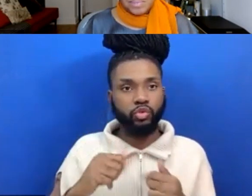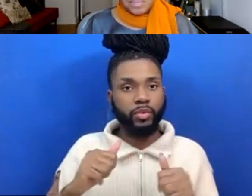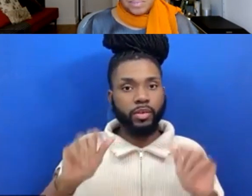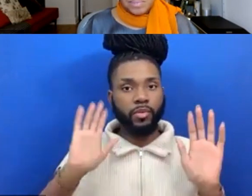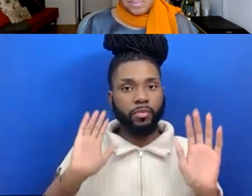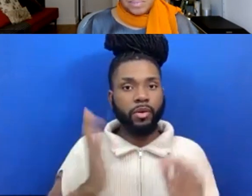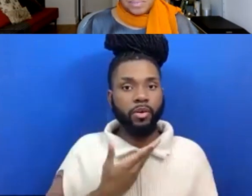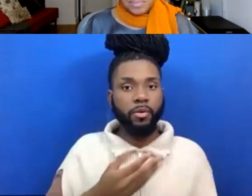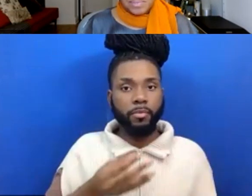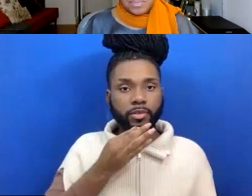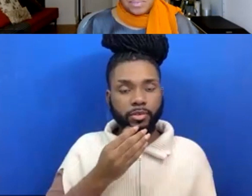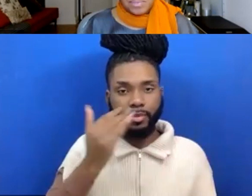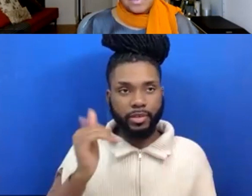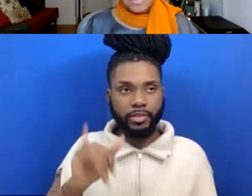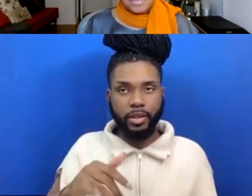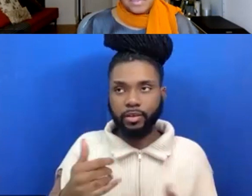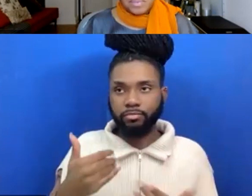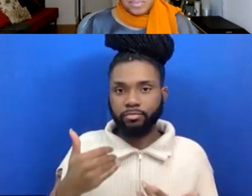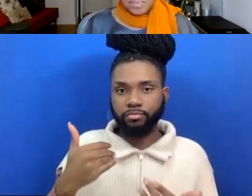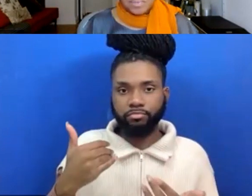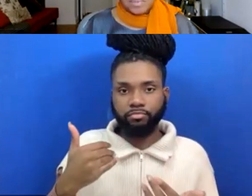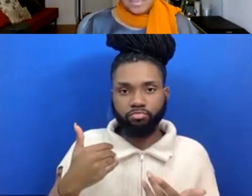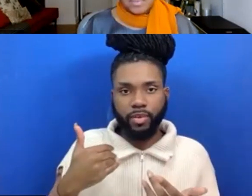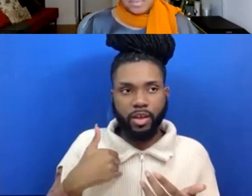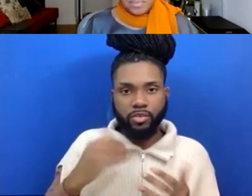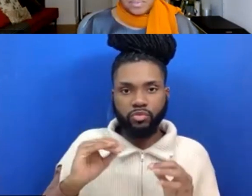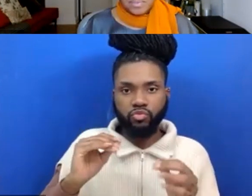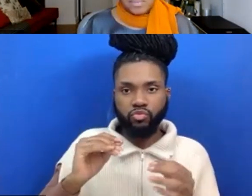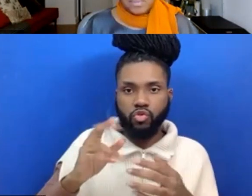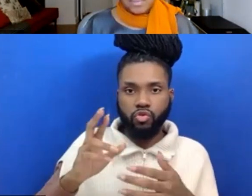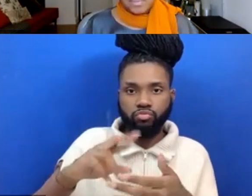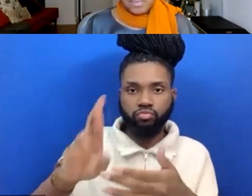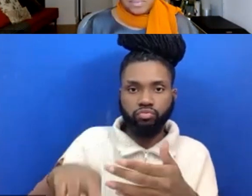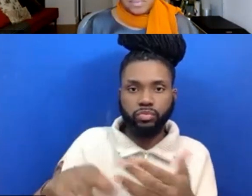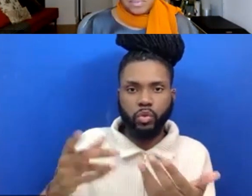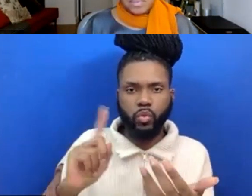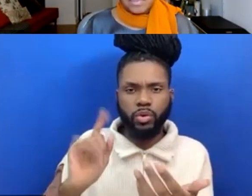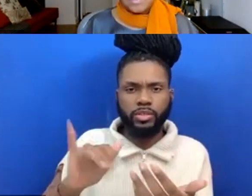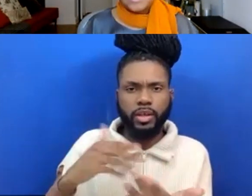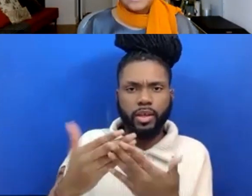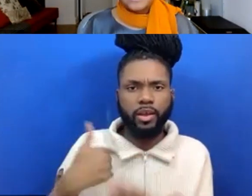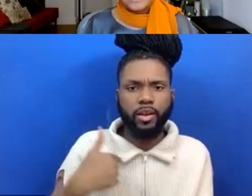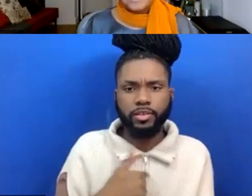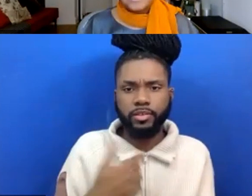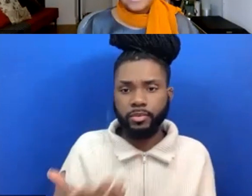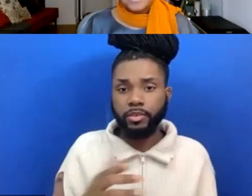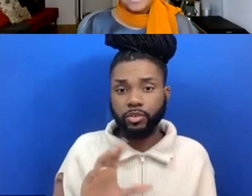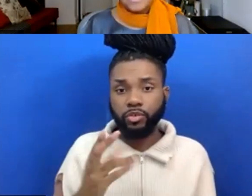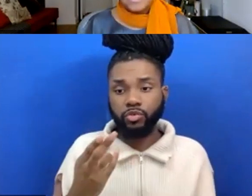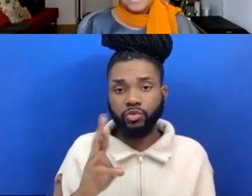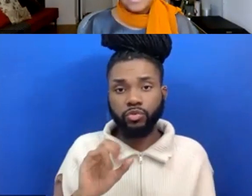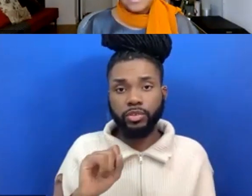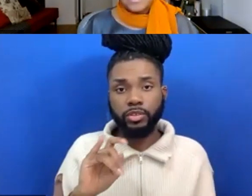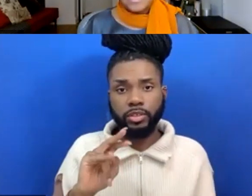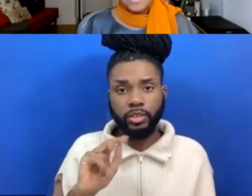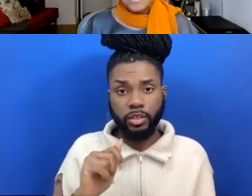doesn't necessarily get us somewhere. Where does it get us? But I don't know. Christina, you're unmuted. Go ahead. Yeah, I'm